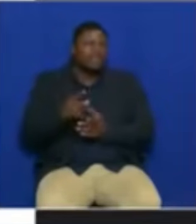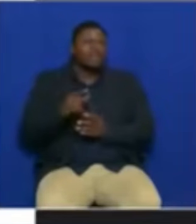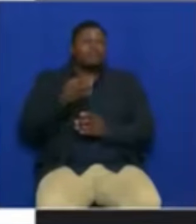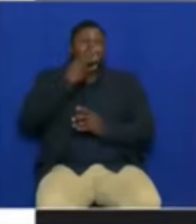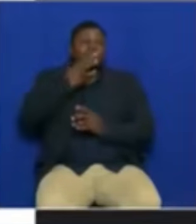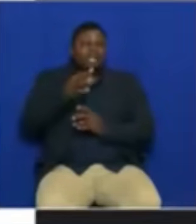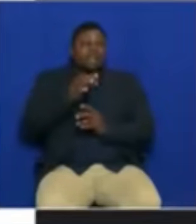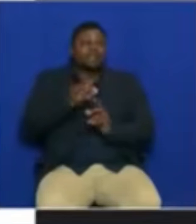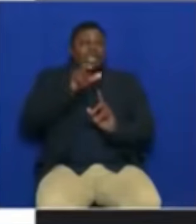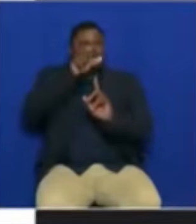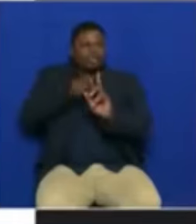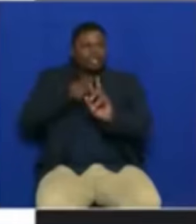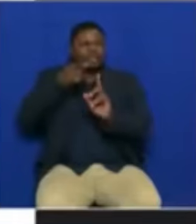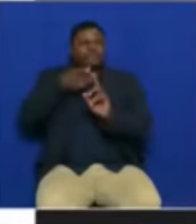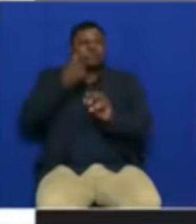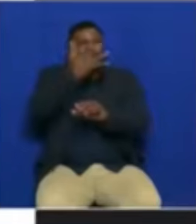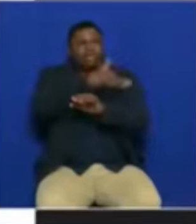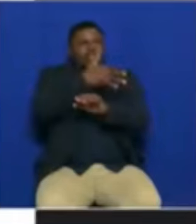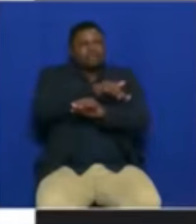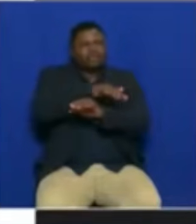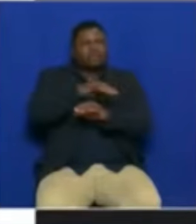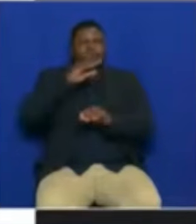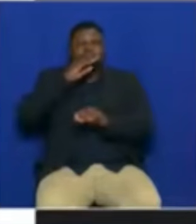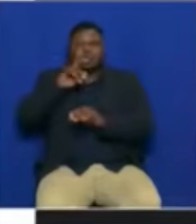through the SSA.